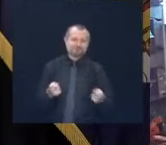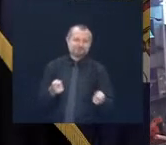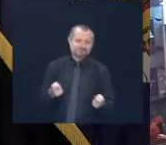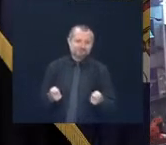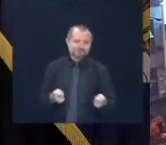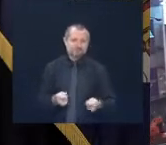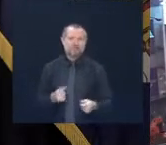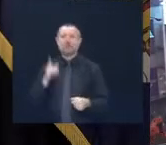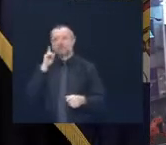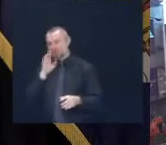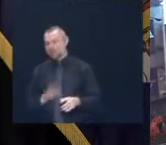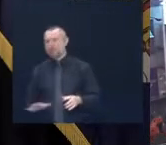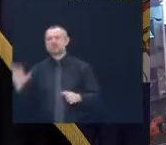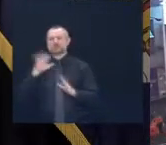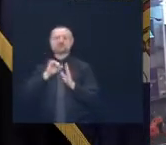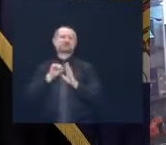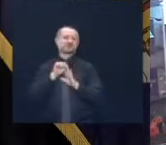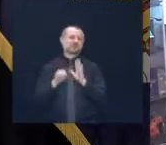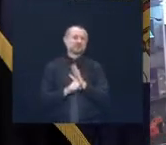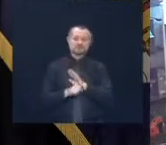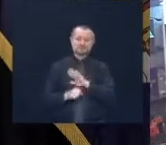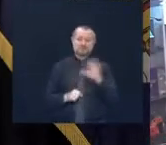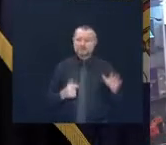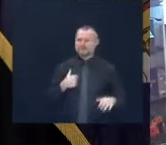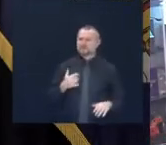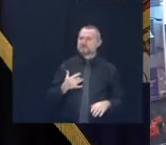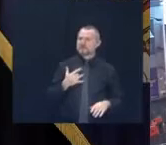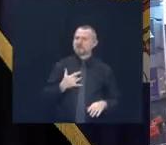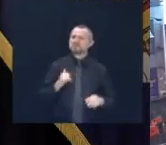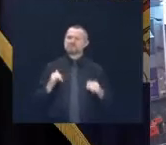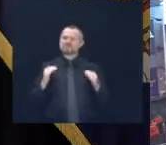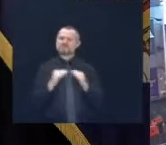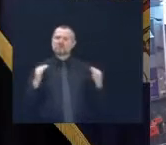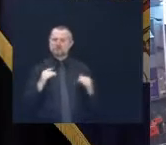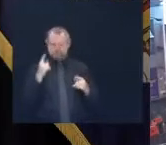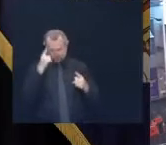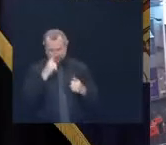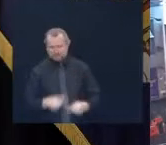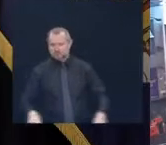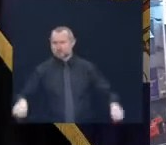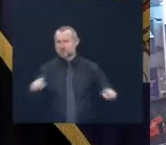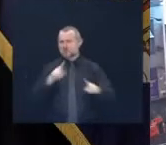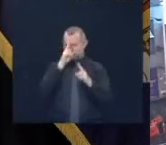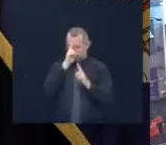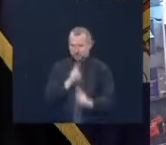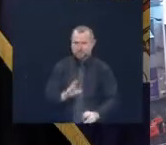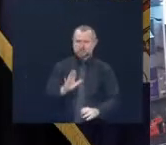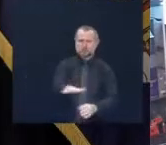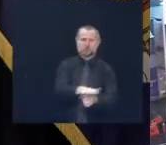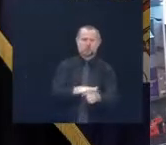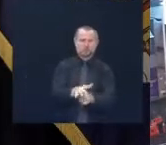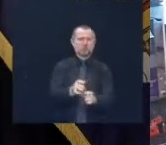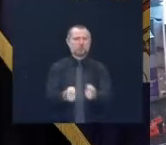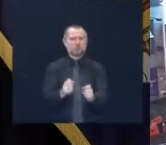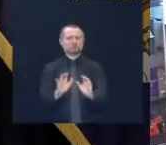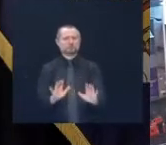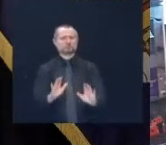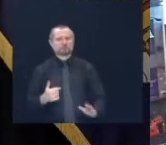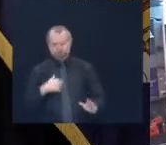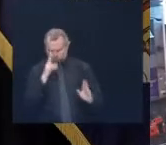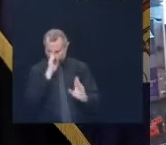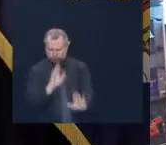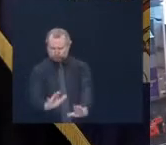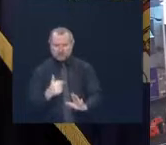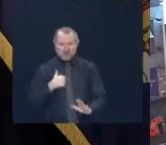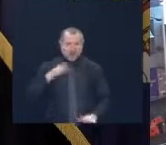across the state I thought that was a fair compromise because it honored local control uh